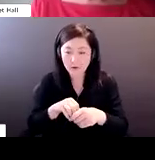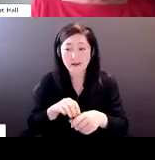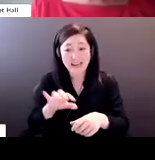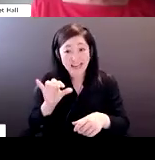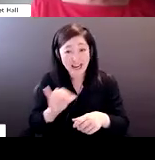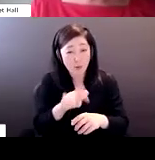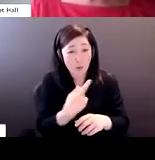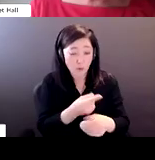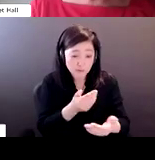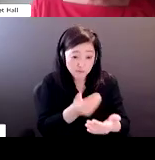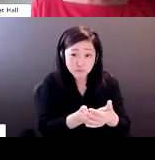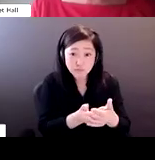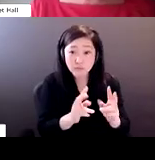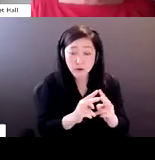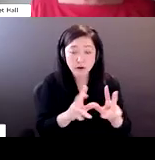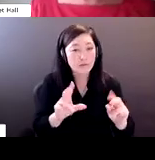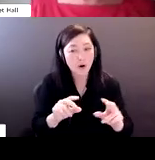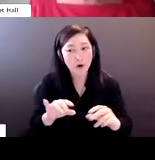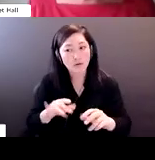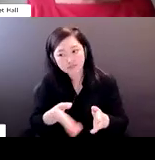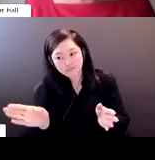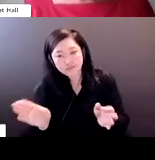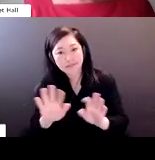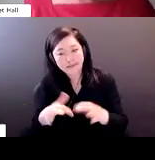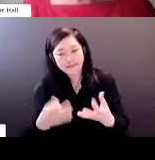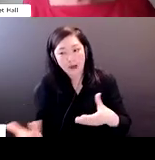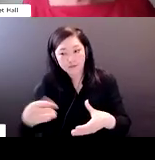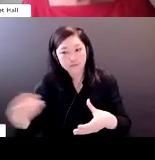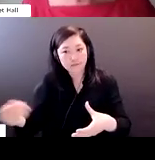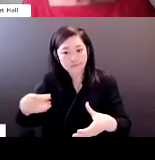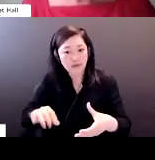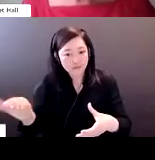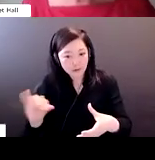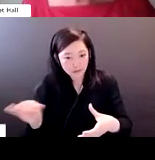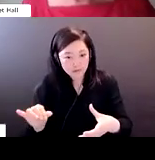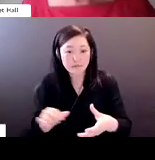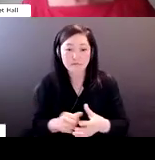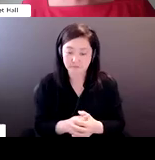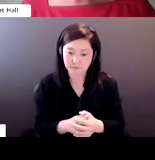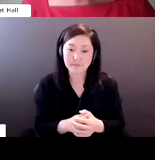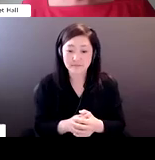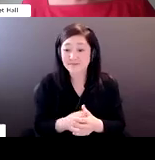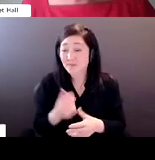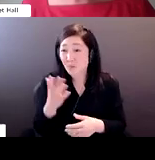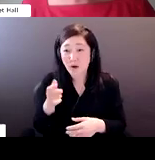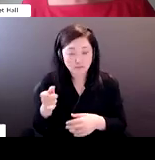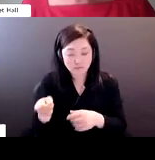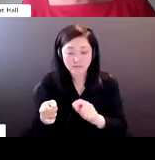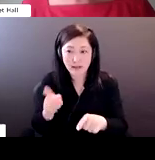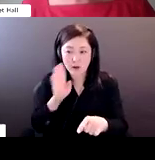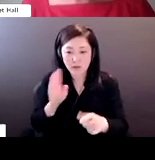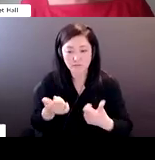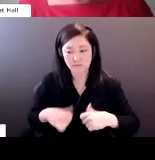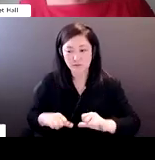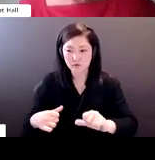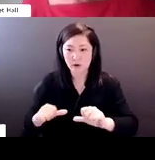relationships, thereby allowing the offense to be used as a means of intervening in coercive control elder abuse for the protection